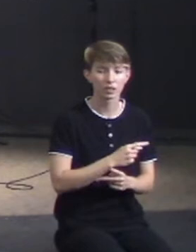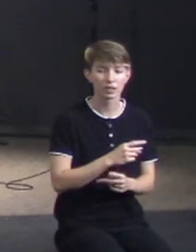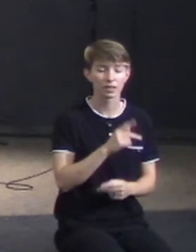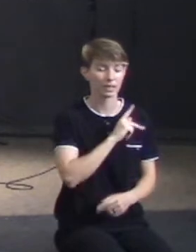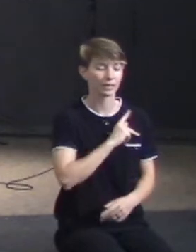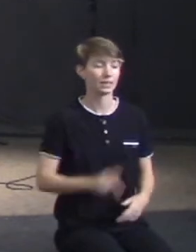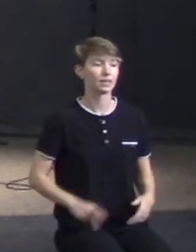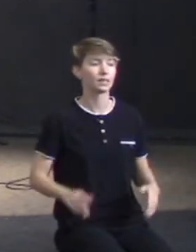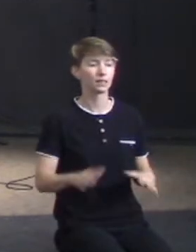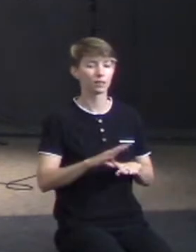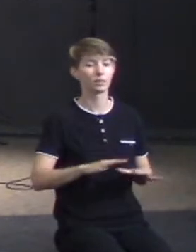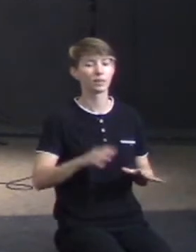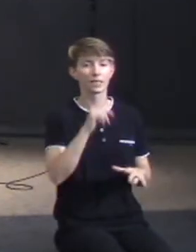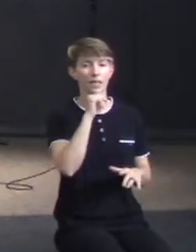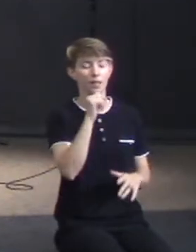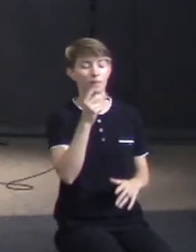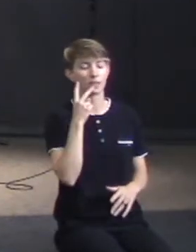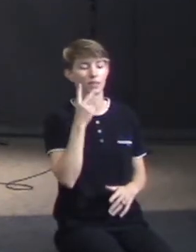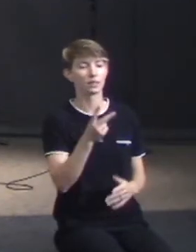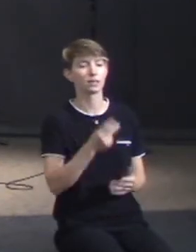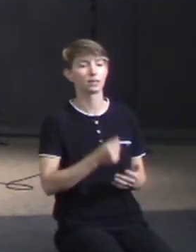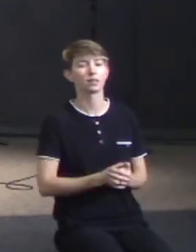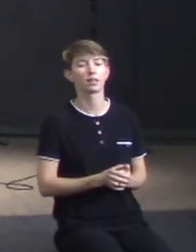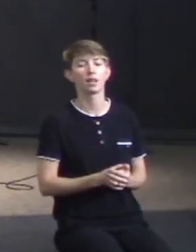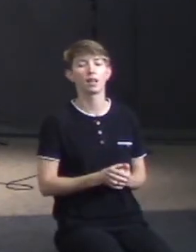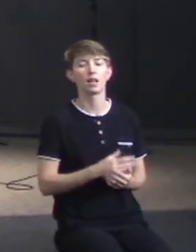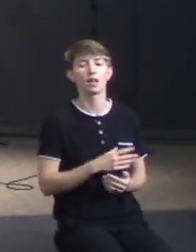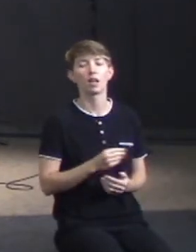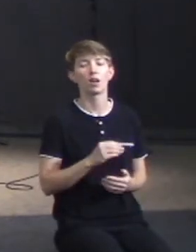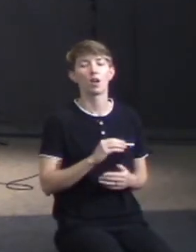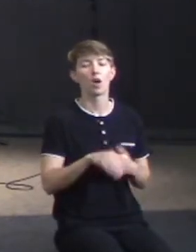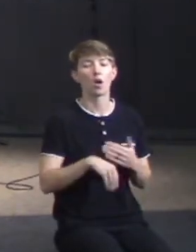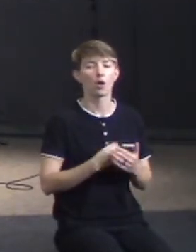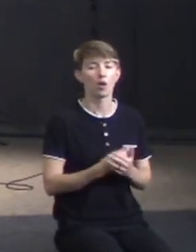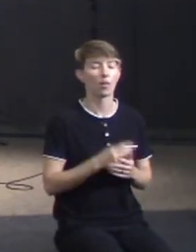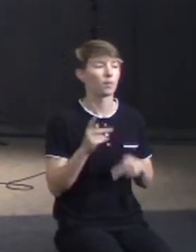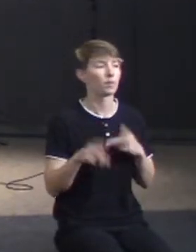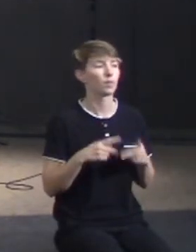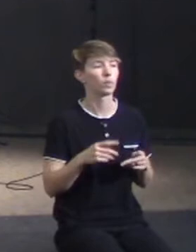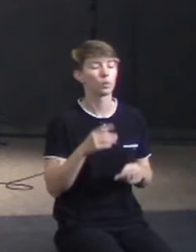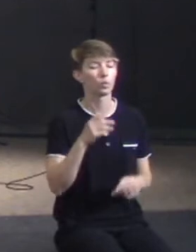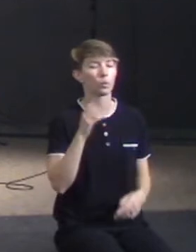And all the people will see the salvation of our God.